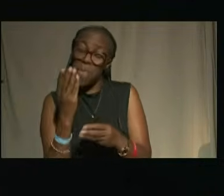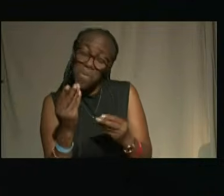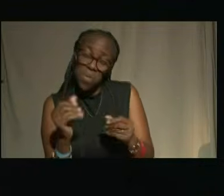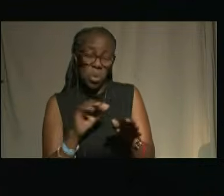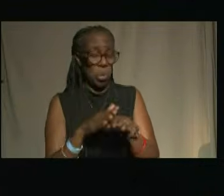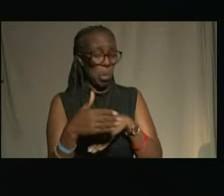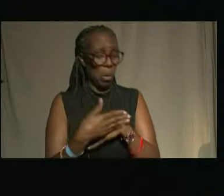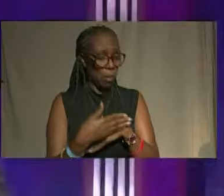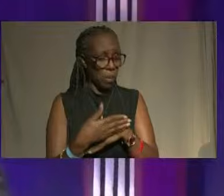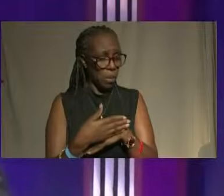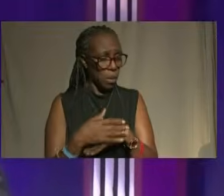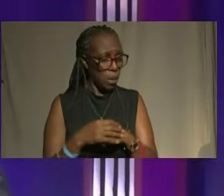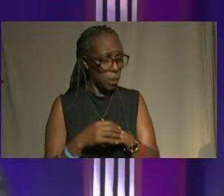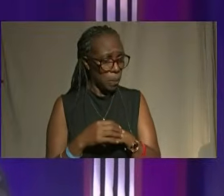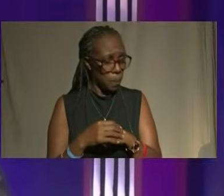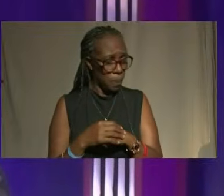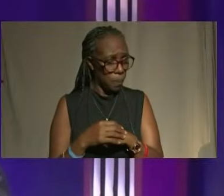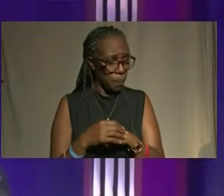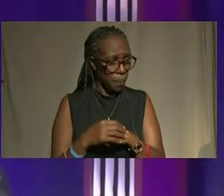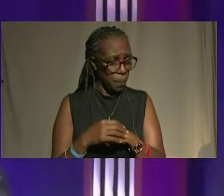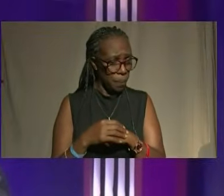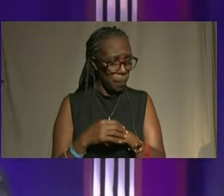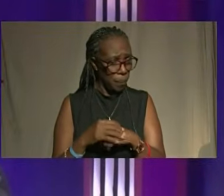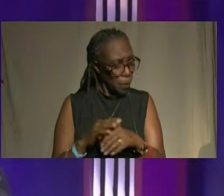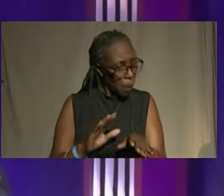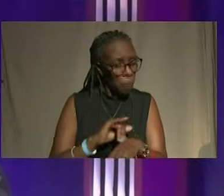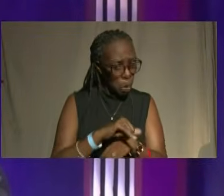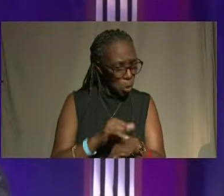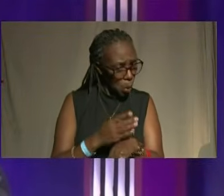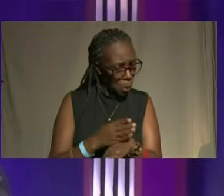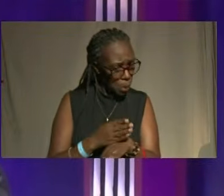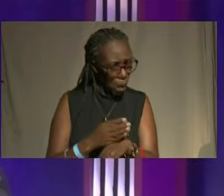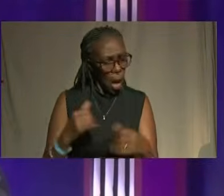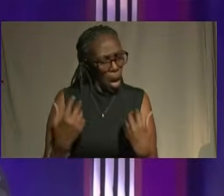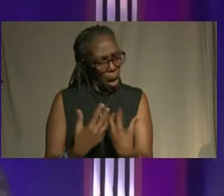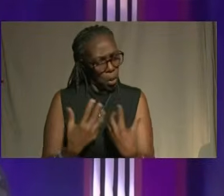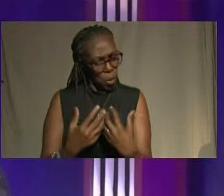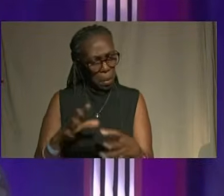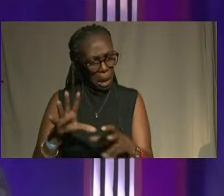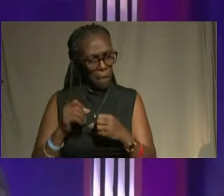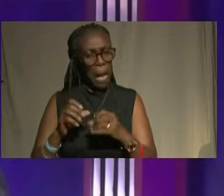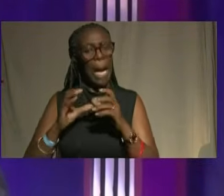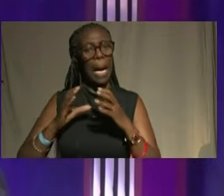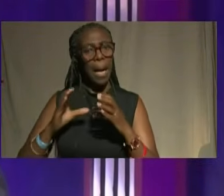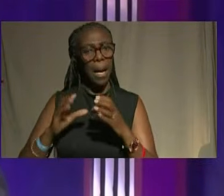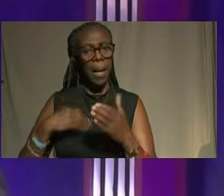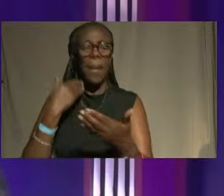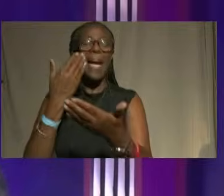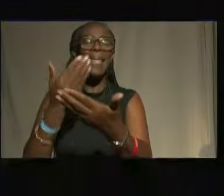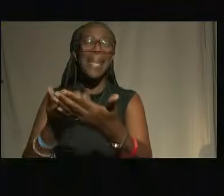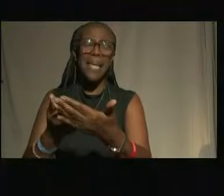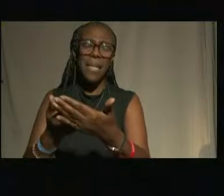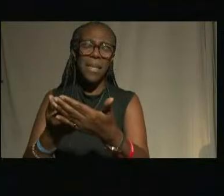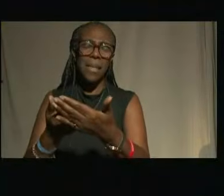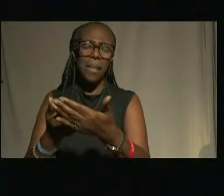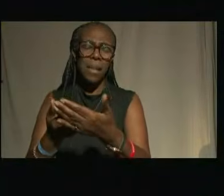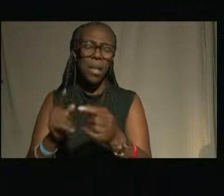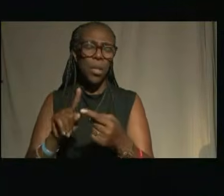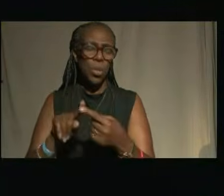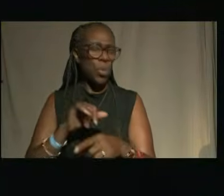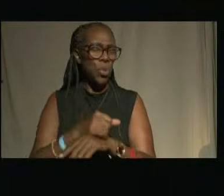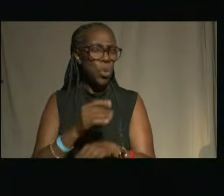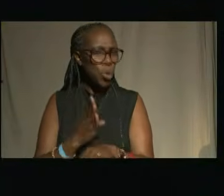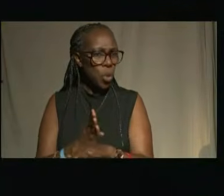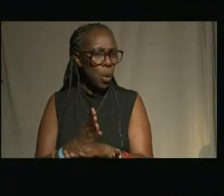Harold Davis of Jamaica Business Development Corporation makes the point that access to finance has 2 sides of the coin, and that